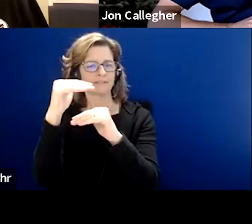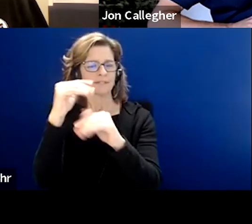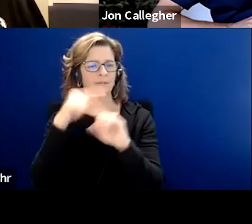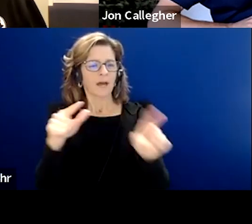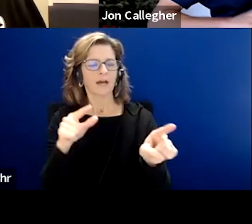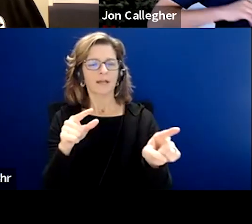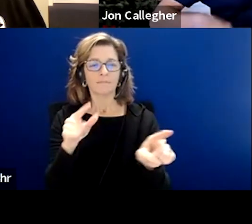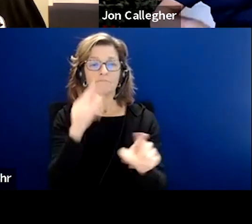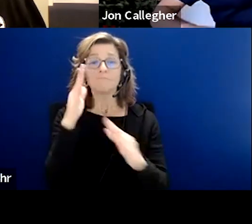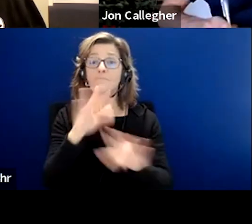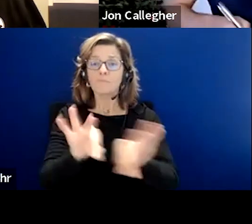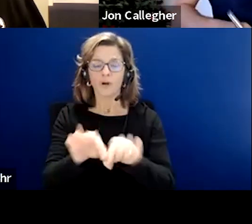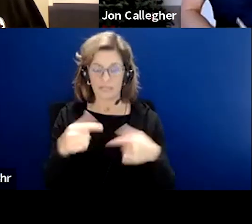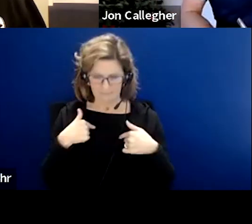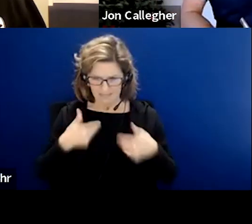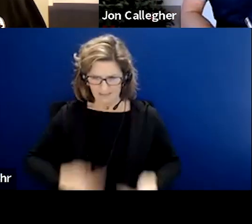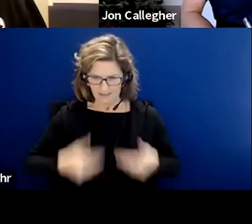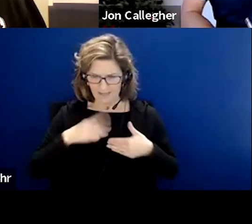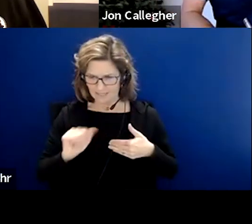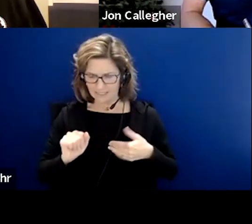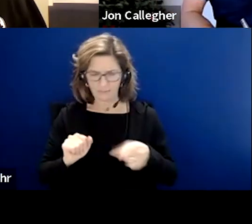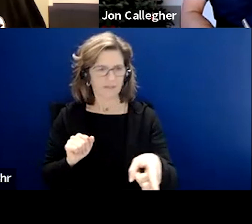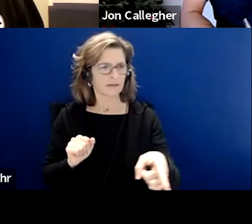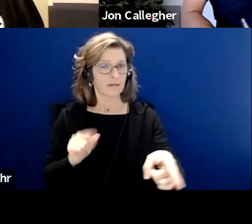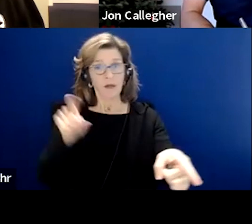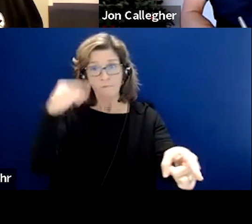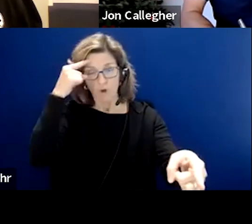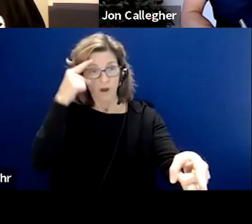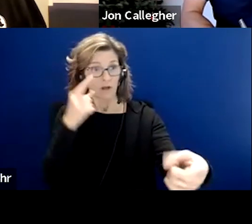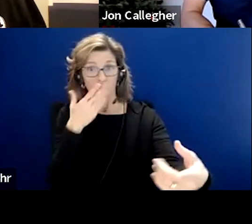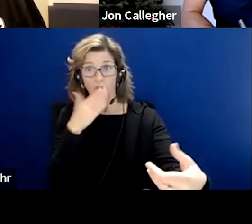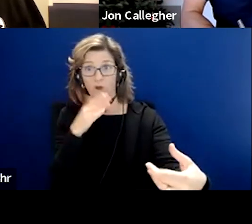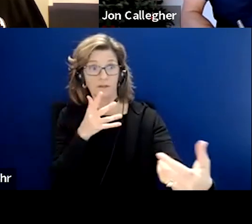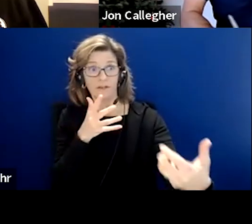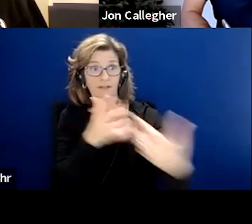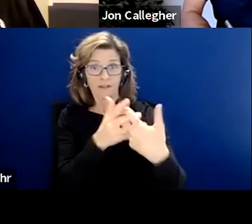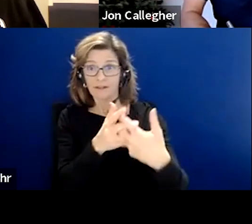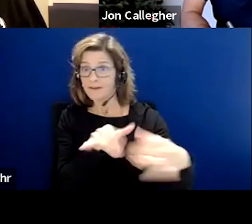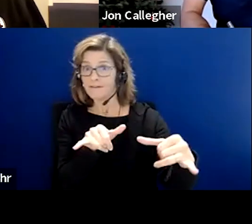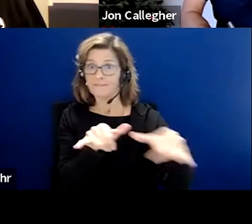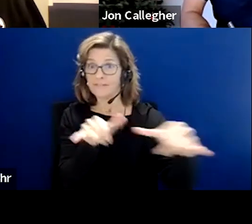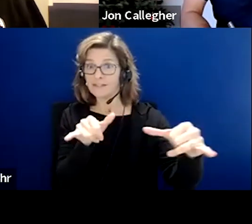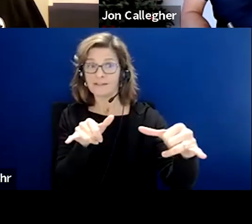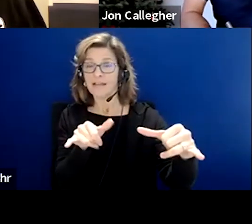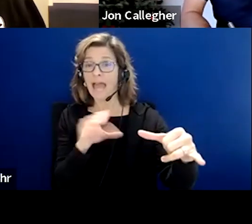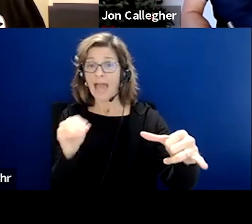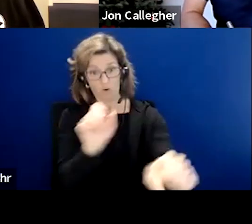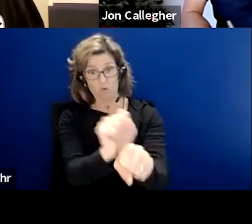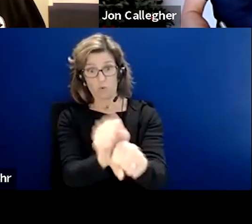a fit and a positive outcome for the employer, the employee, and the work being